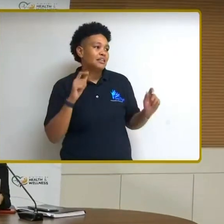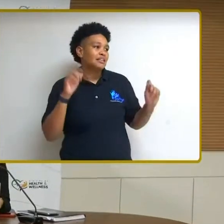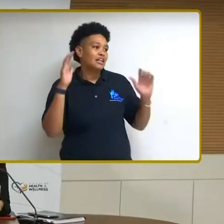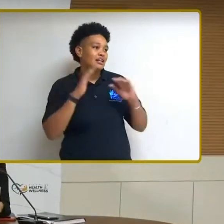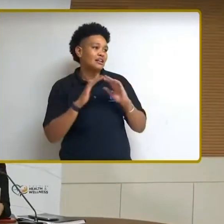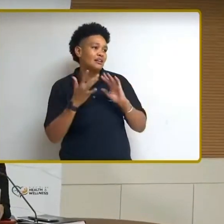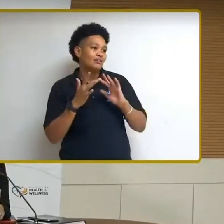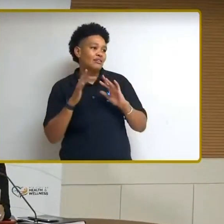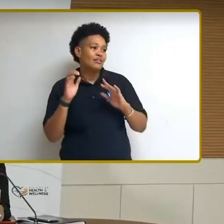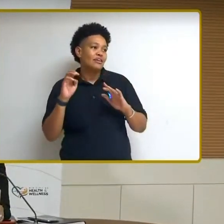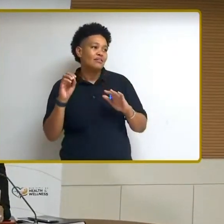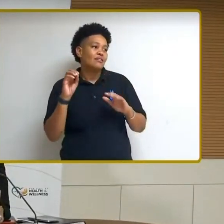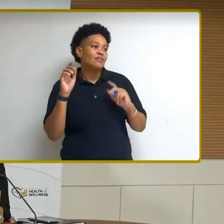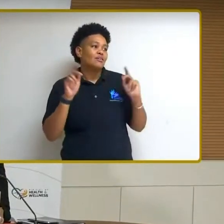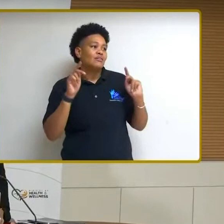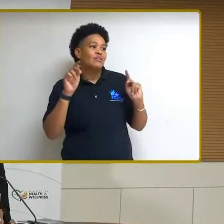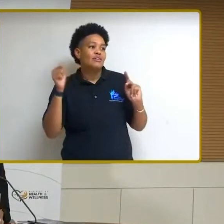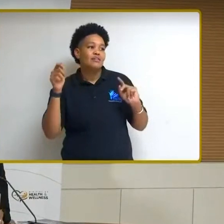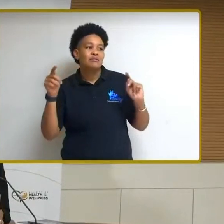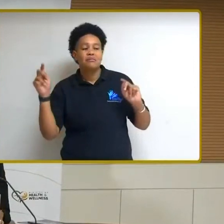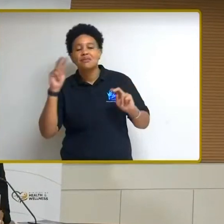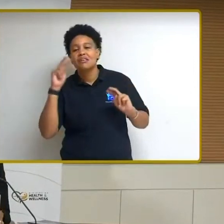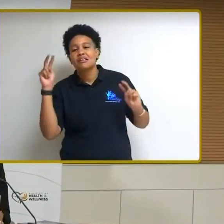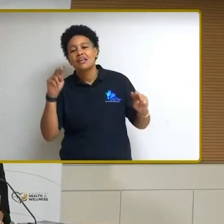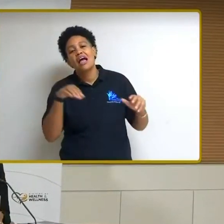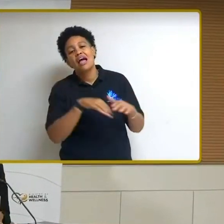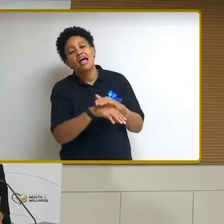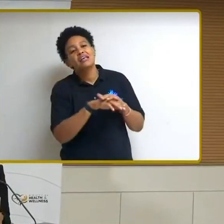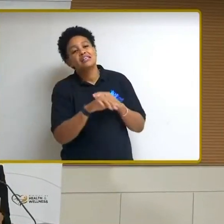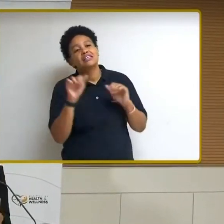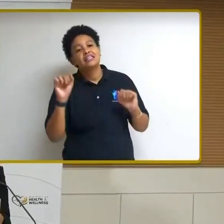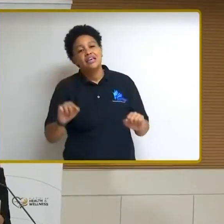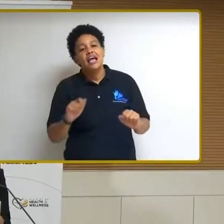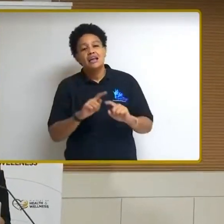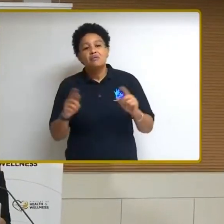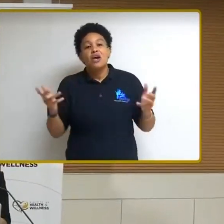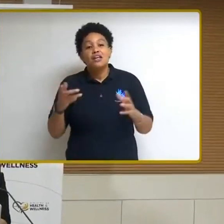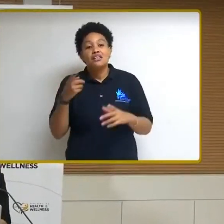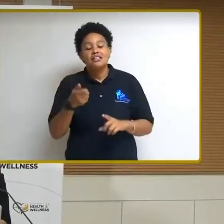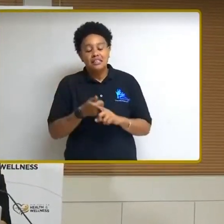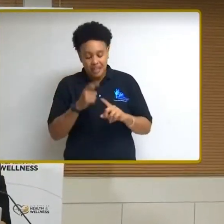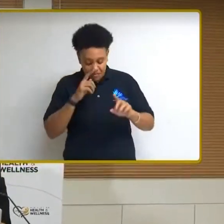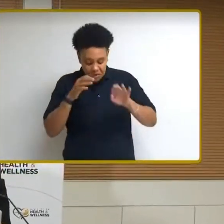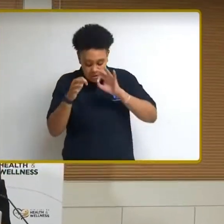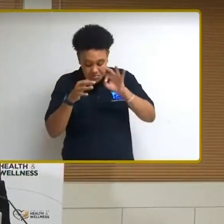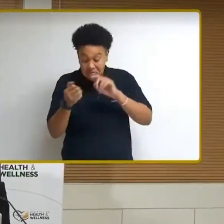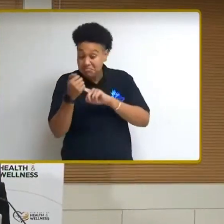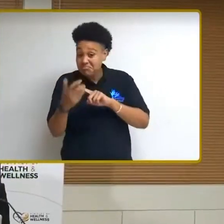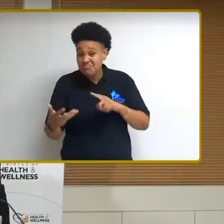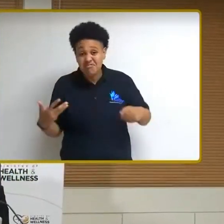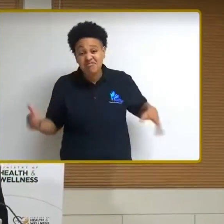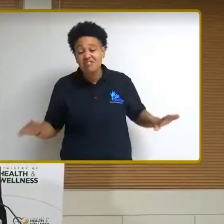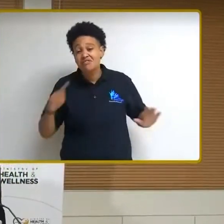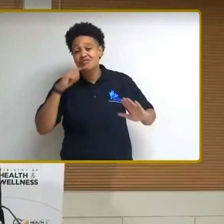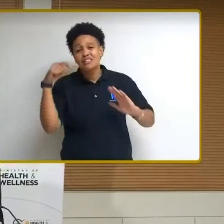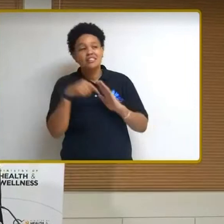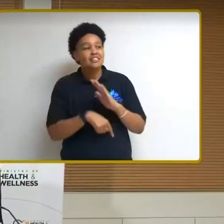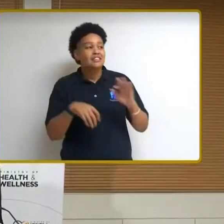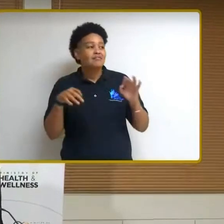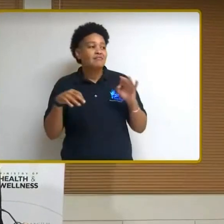the website, CMO, so that others can access. But she was very expansive, very